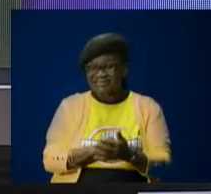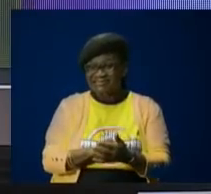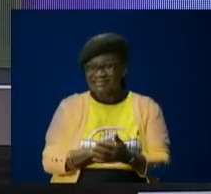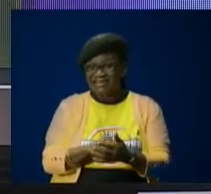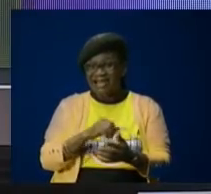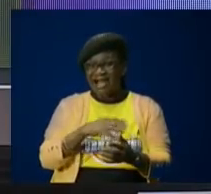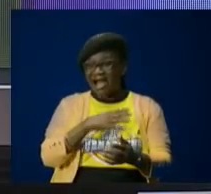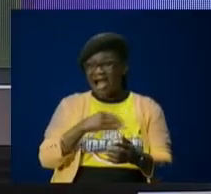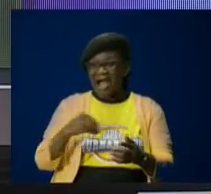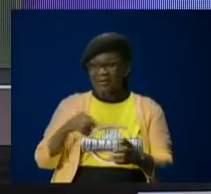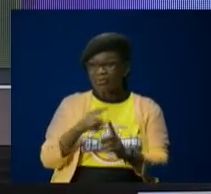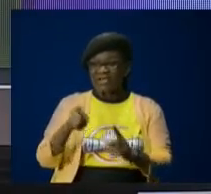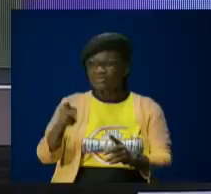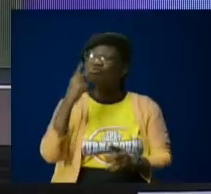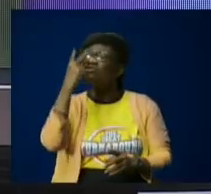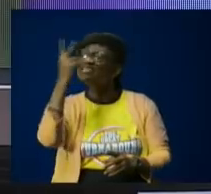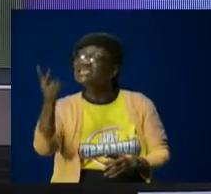going to